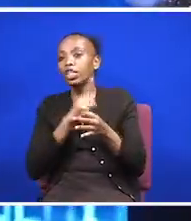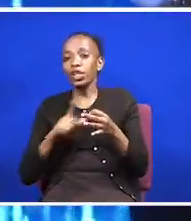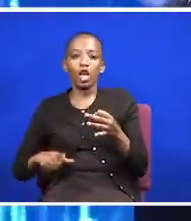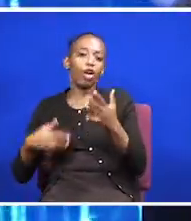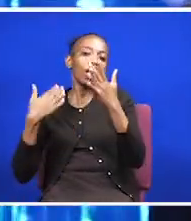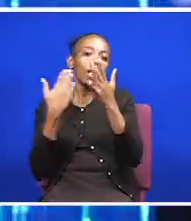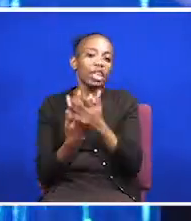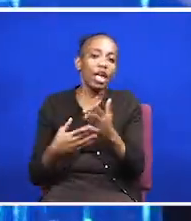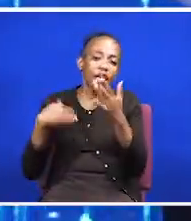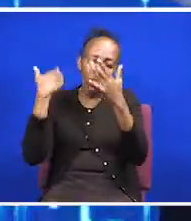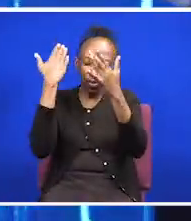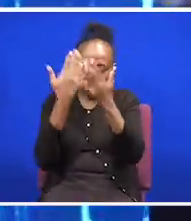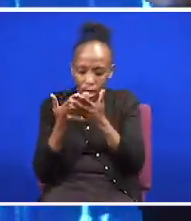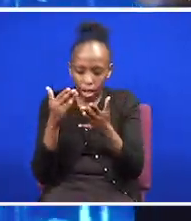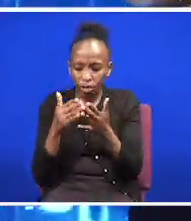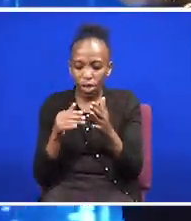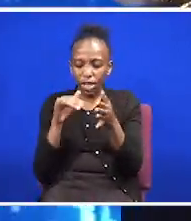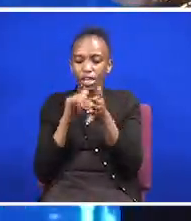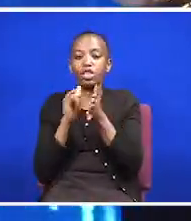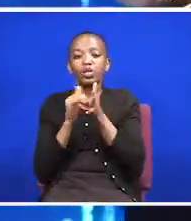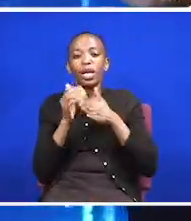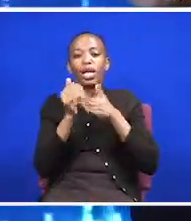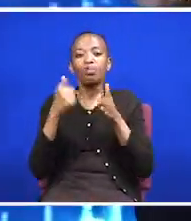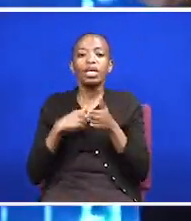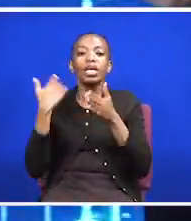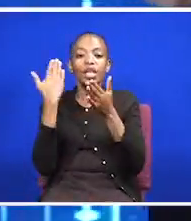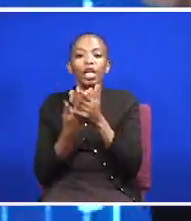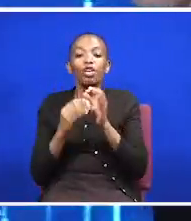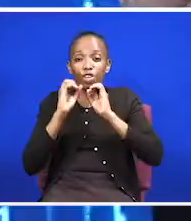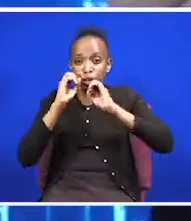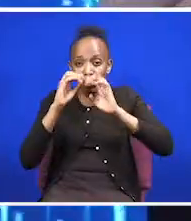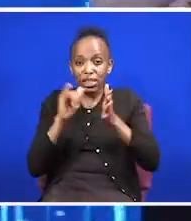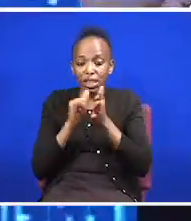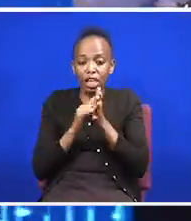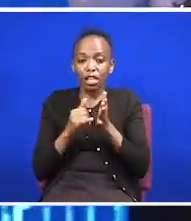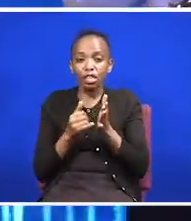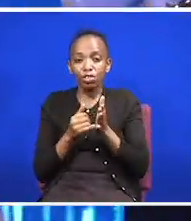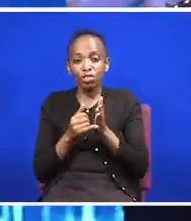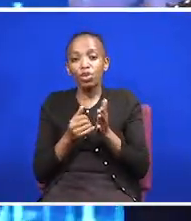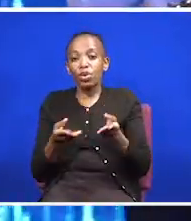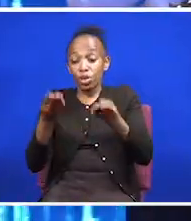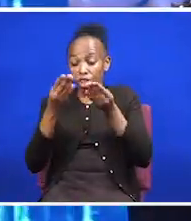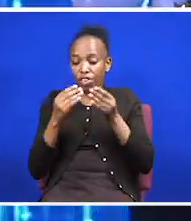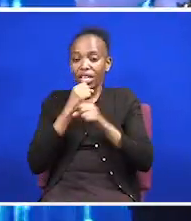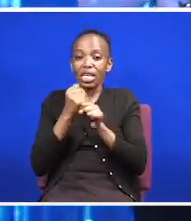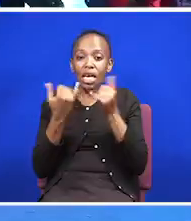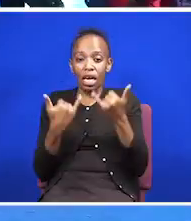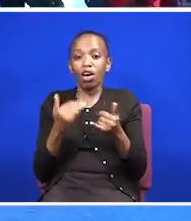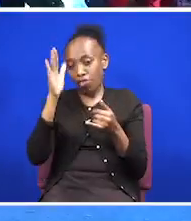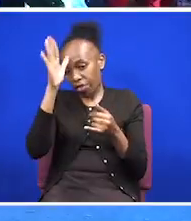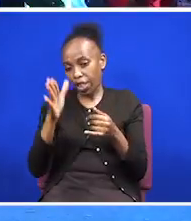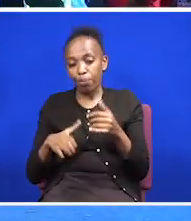you. Thank you that you saw me through. Thank you for the blessings that you have brought my way this year,